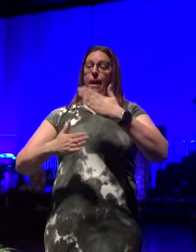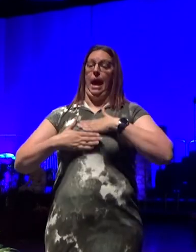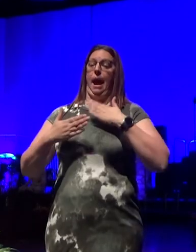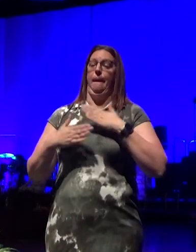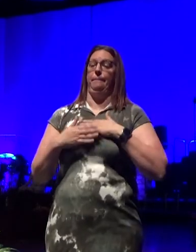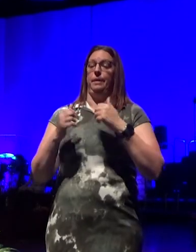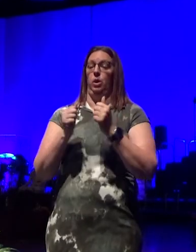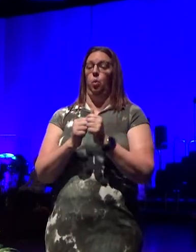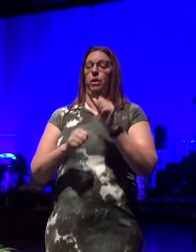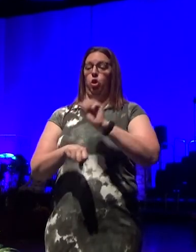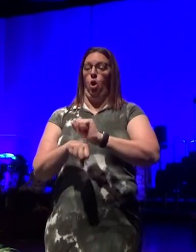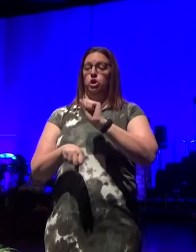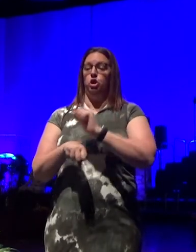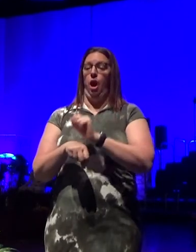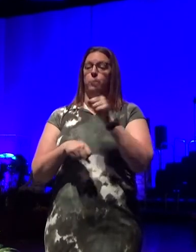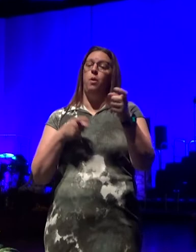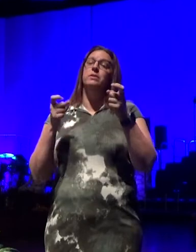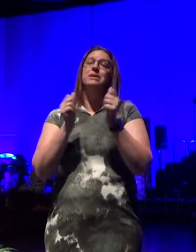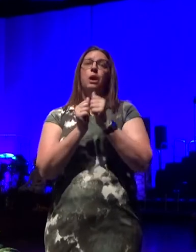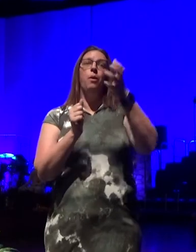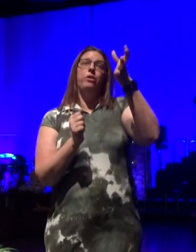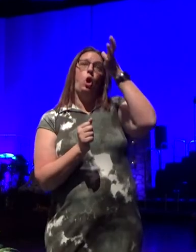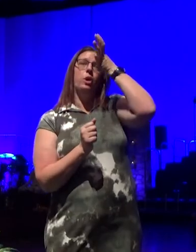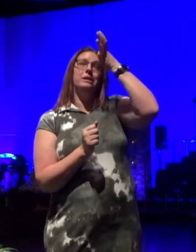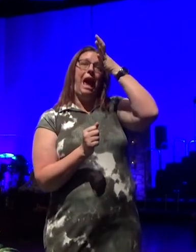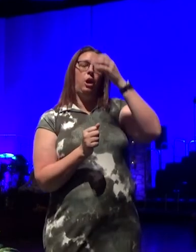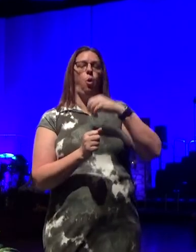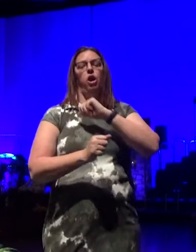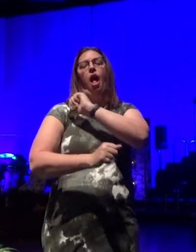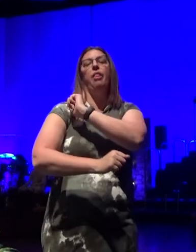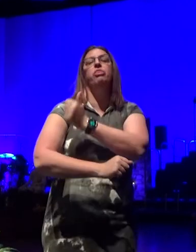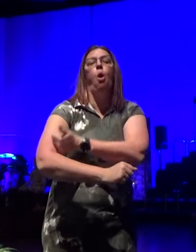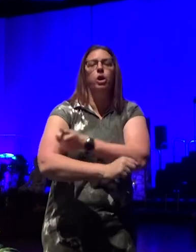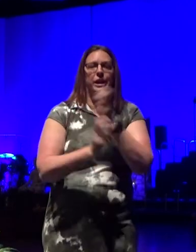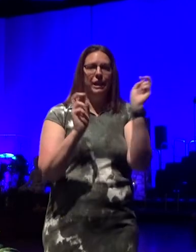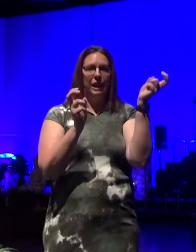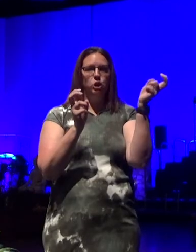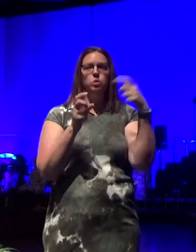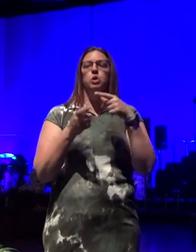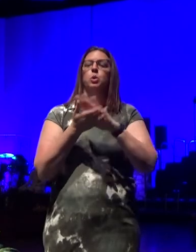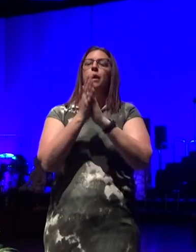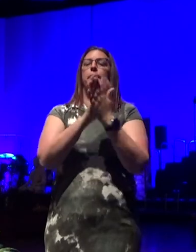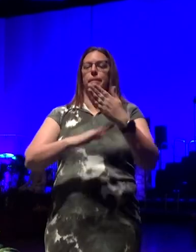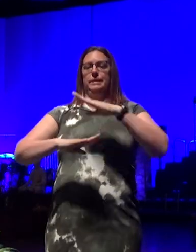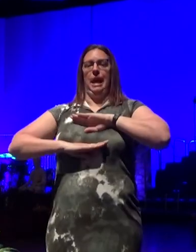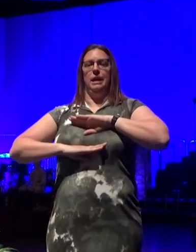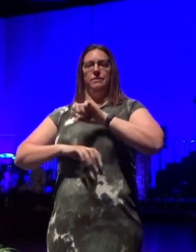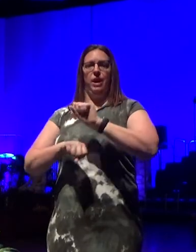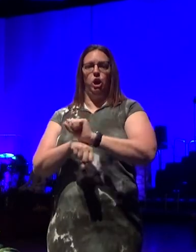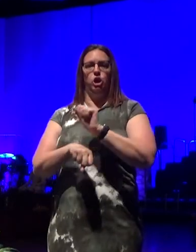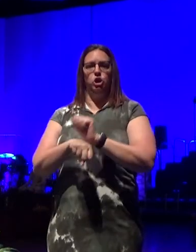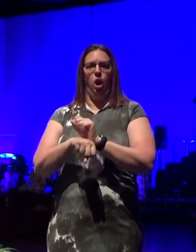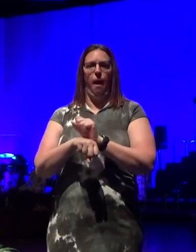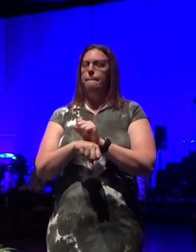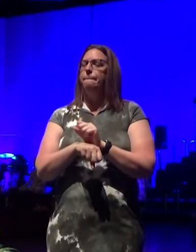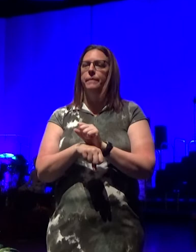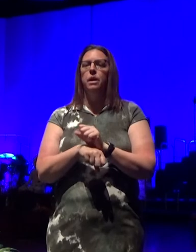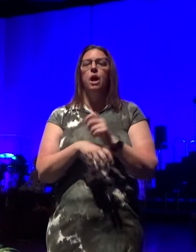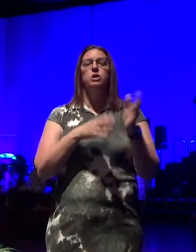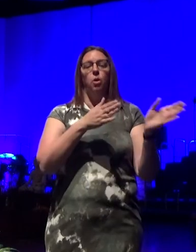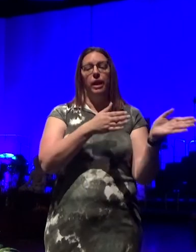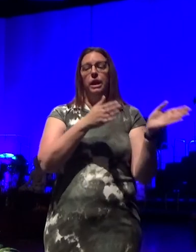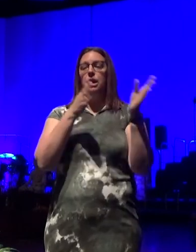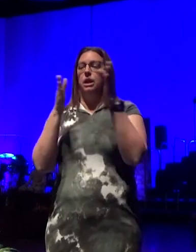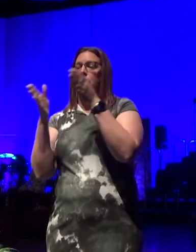issues and with your authority issues so that you can be satisfied in your job. Frankl's psychology that he called logotherapy was